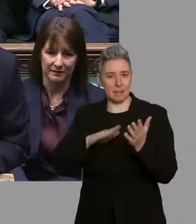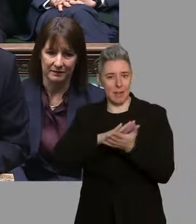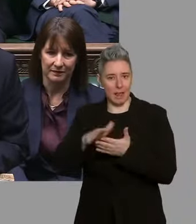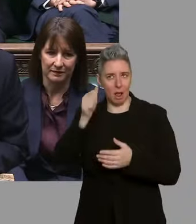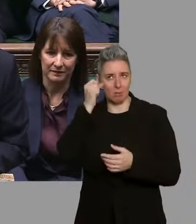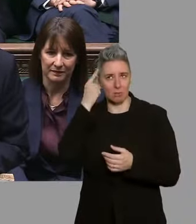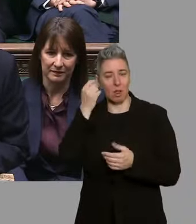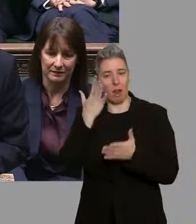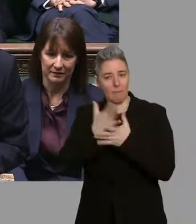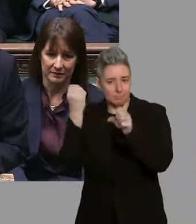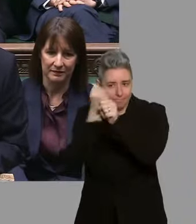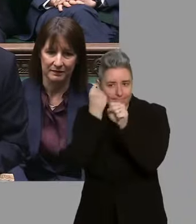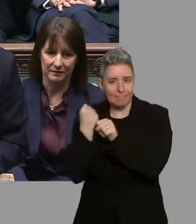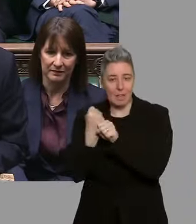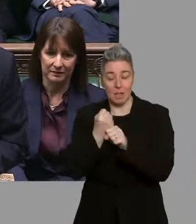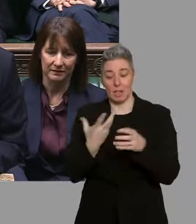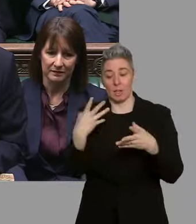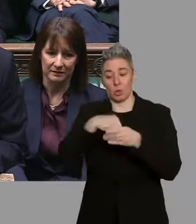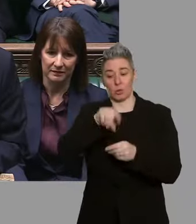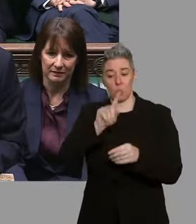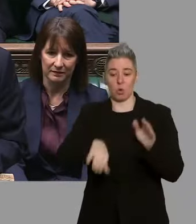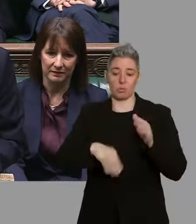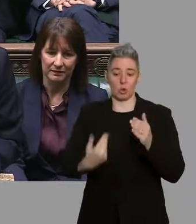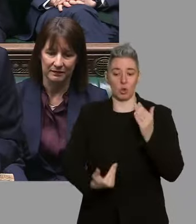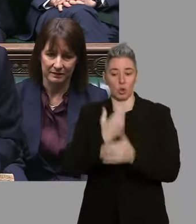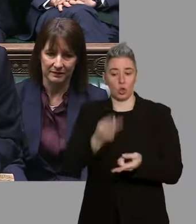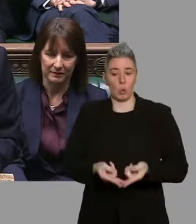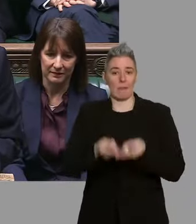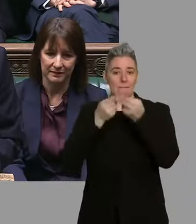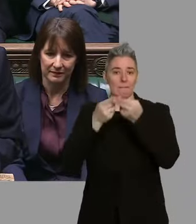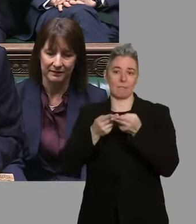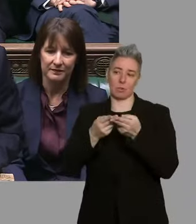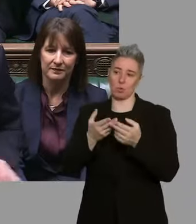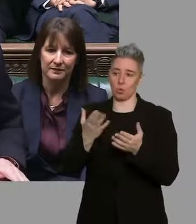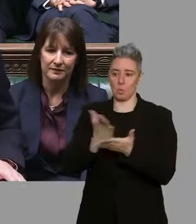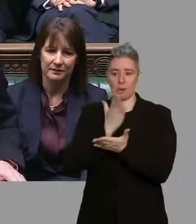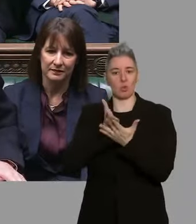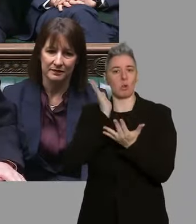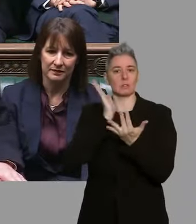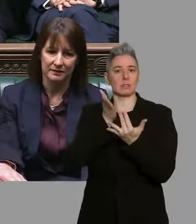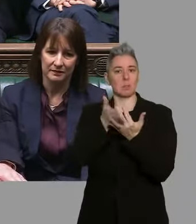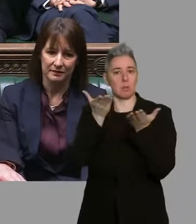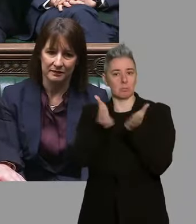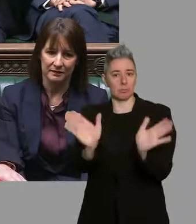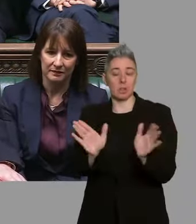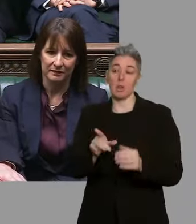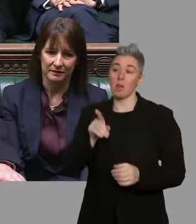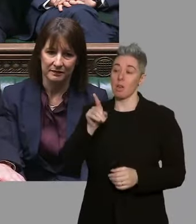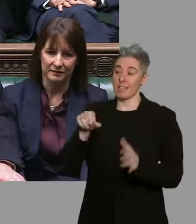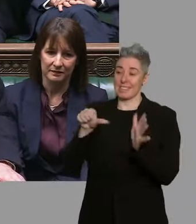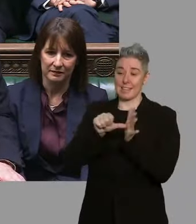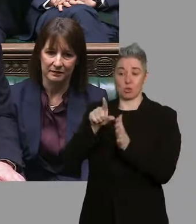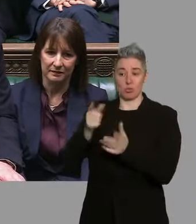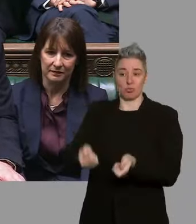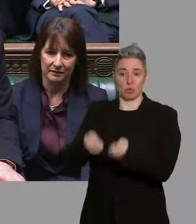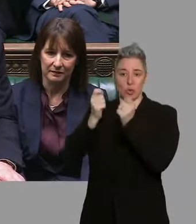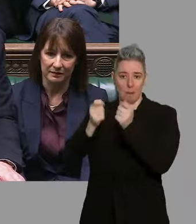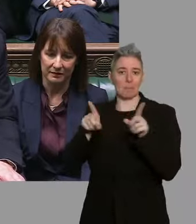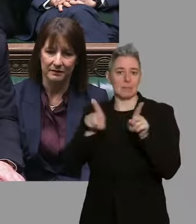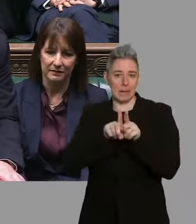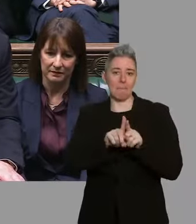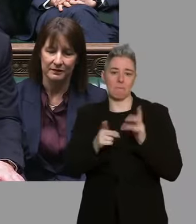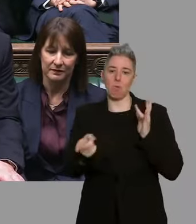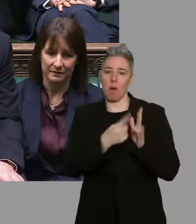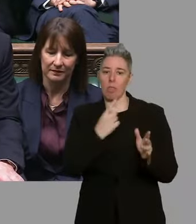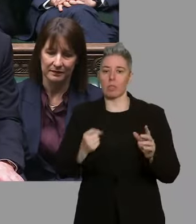he raises are faced by passengers right across the country, and that is why we're bringing rail services back into public